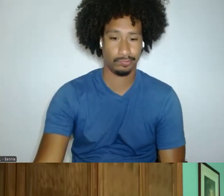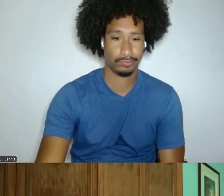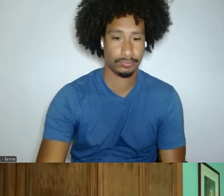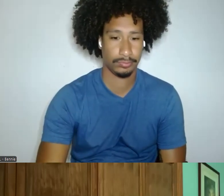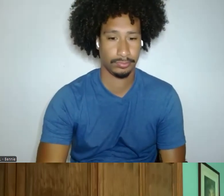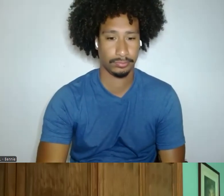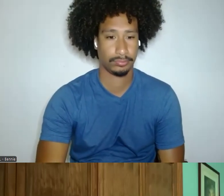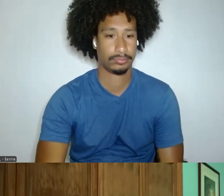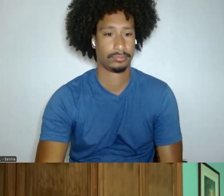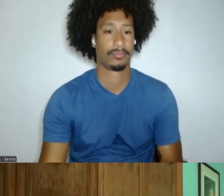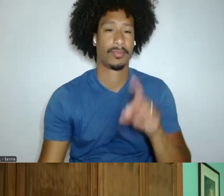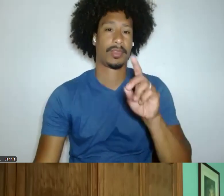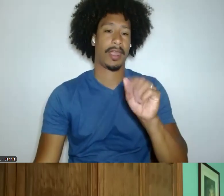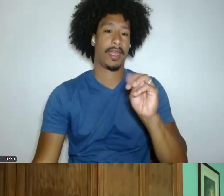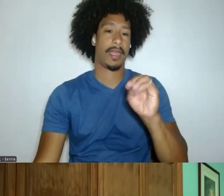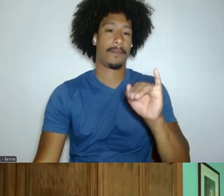Thank you.